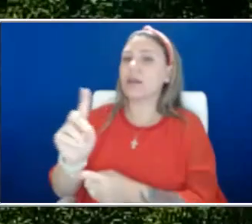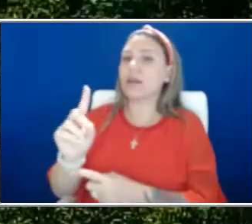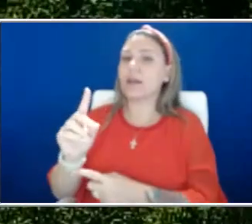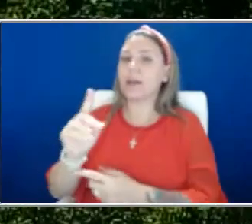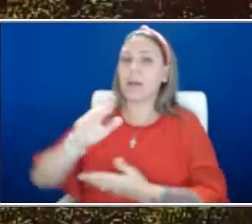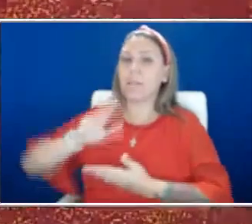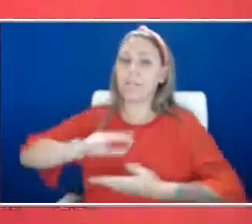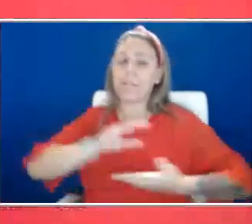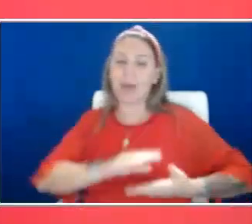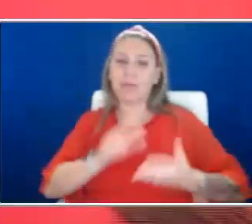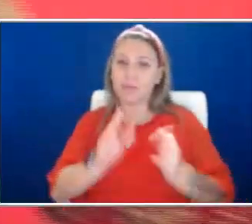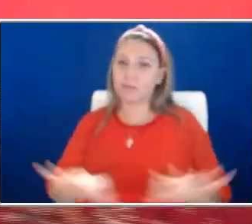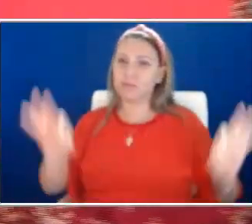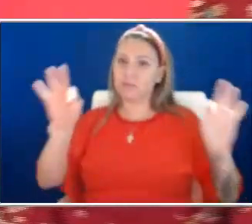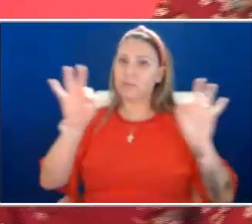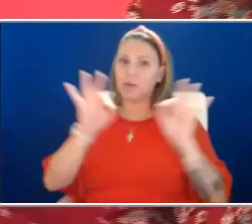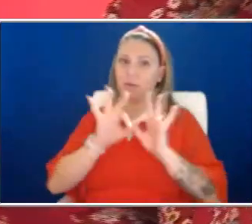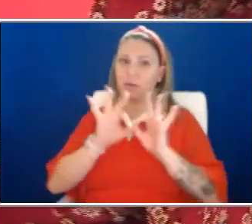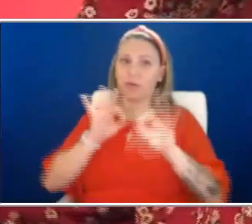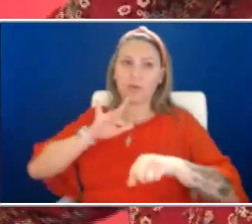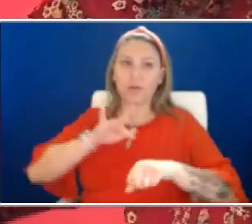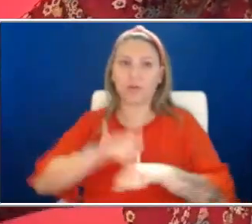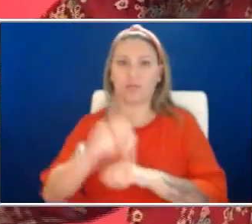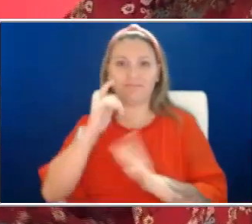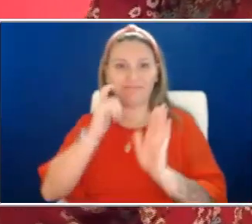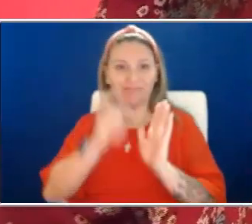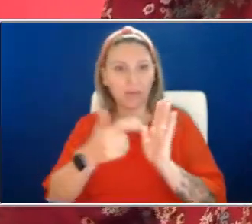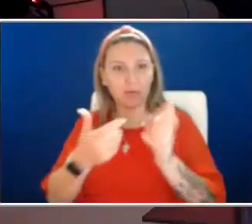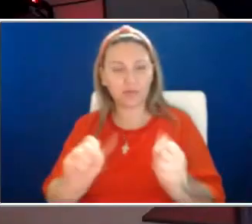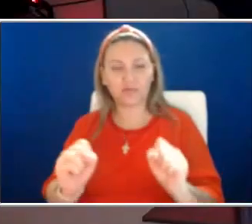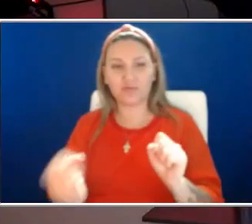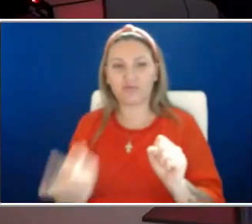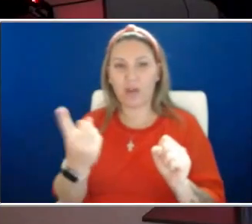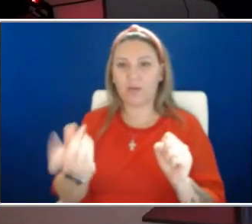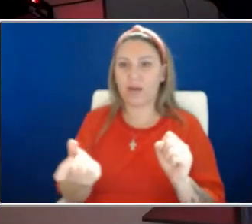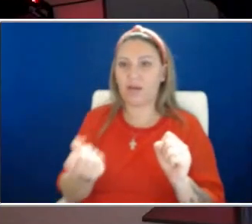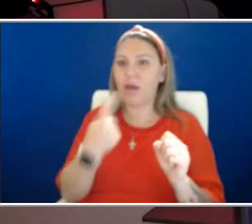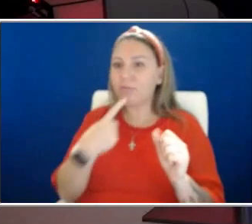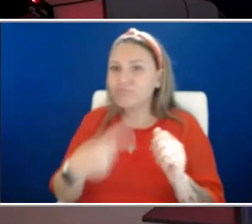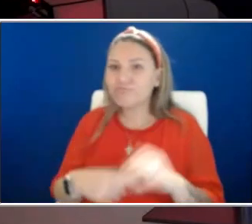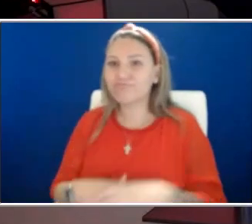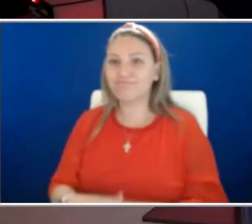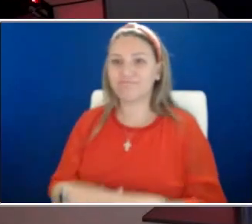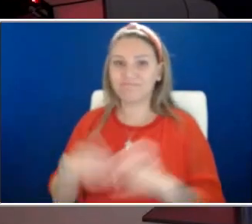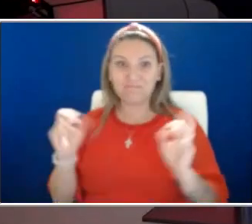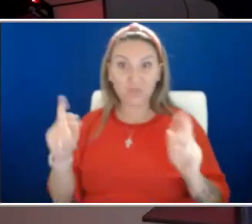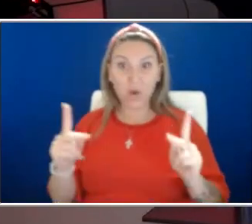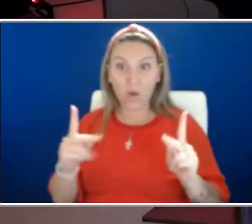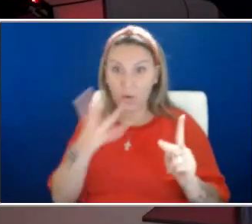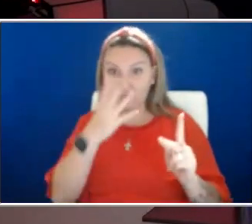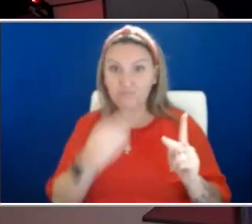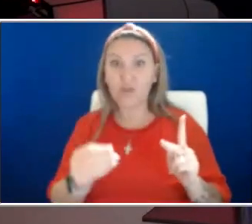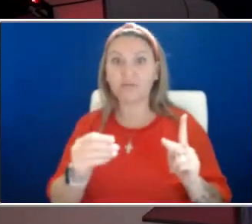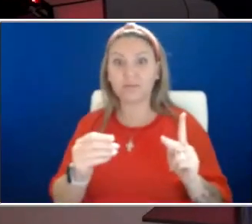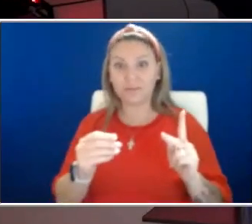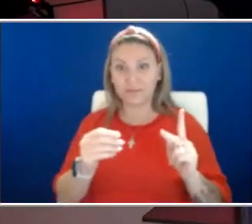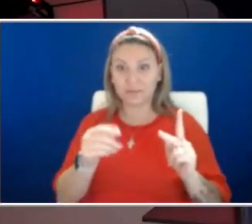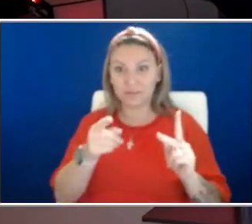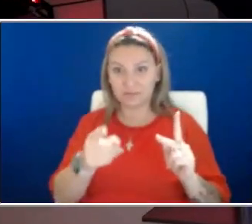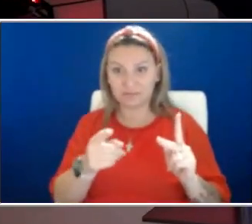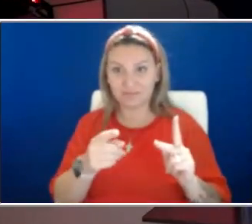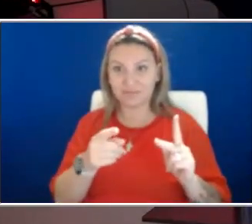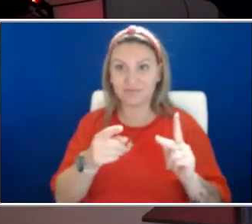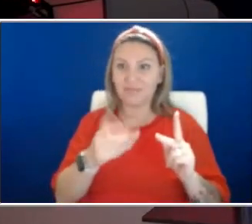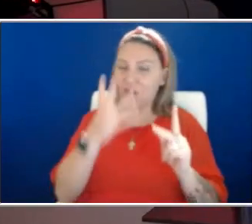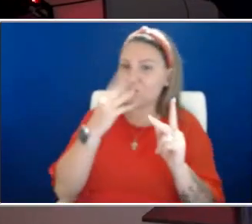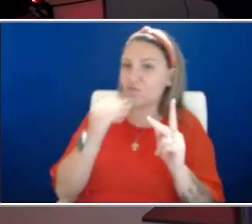early detection. Okay, let me try one. Okay. Did Wolfie get one? Wolfie has, no, this is not on his diet.